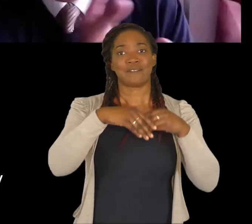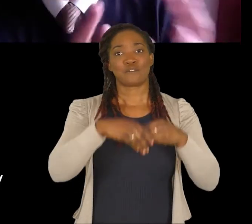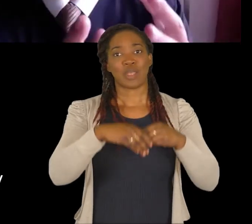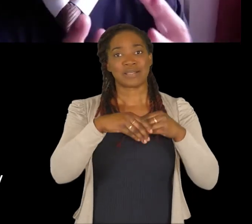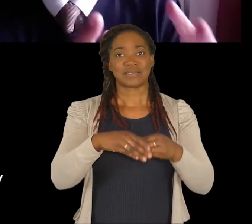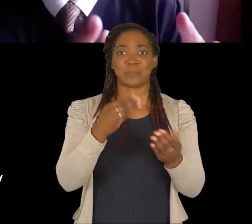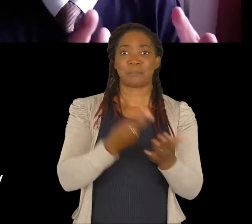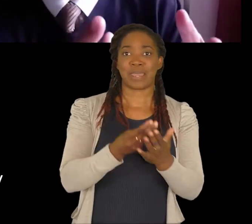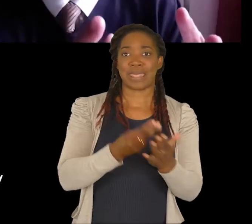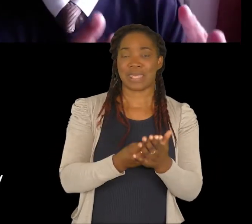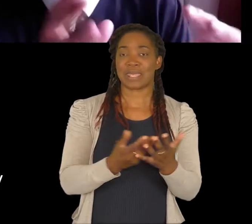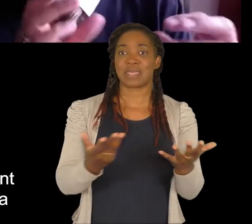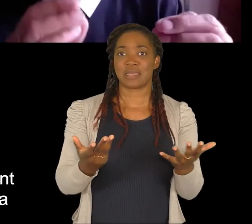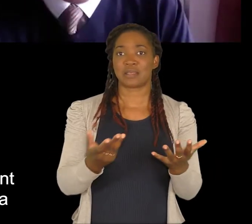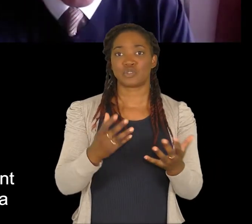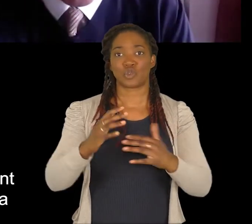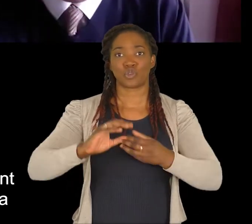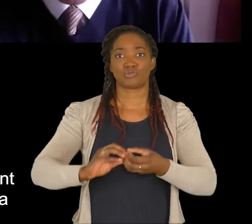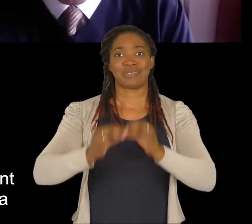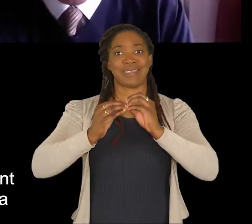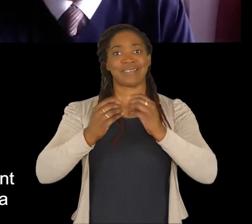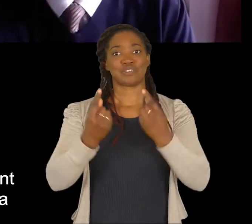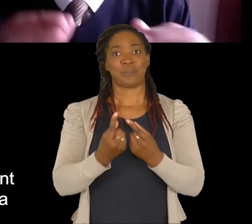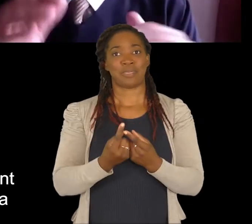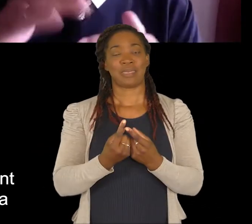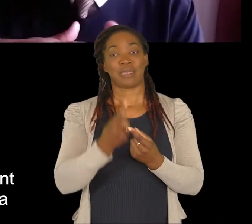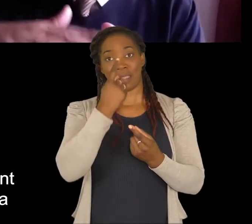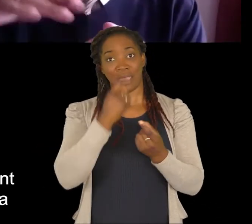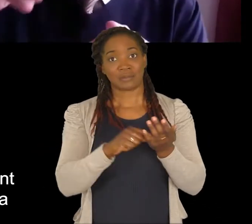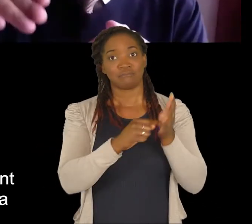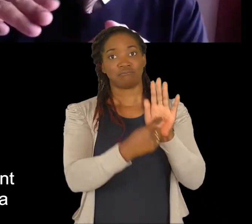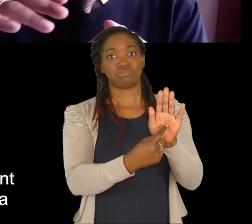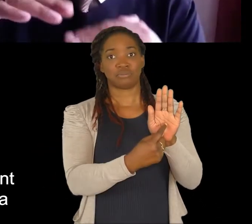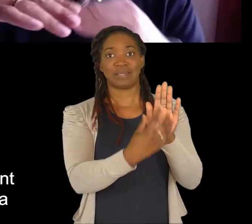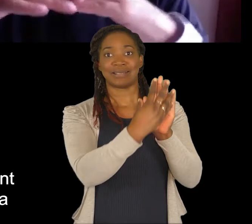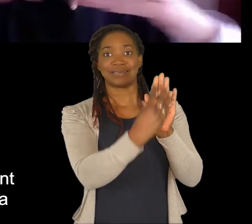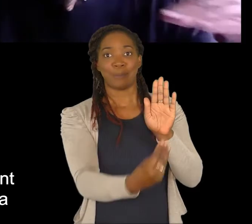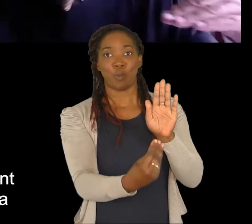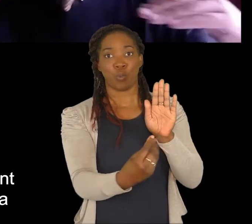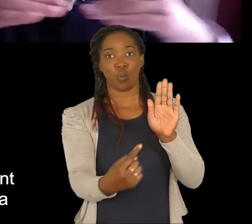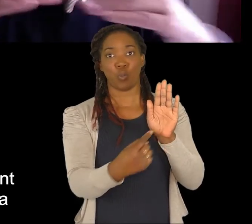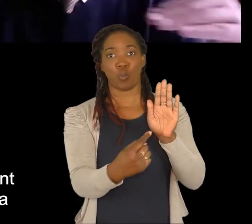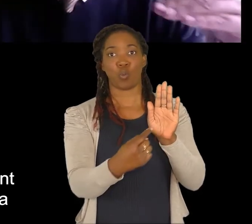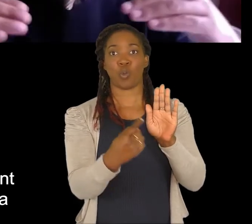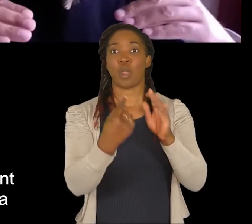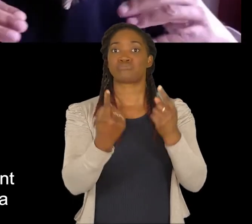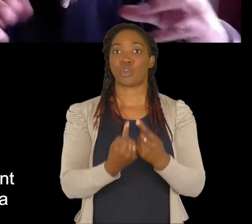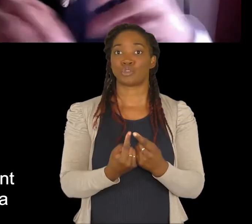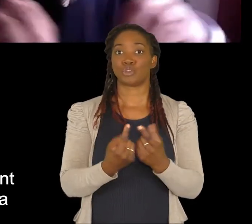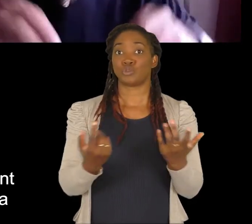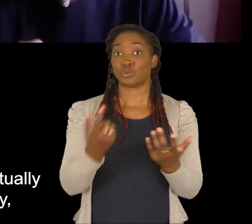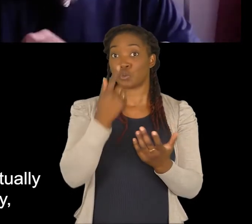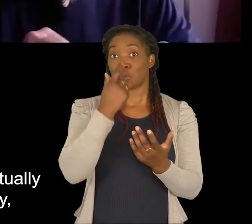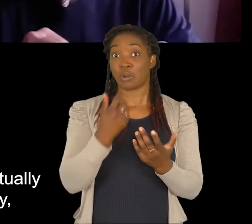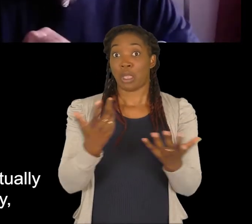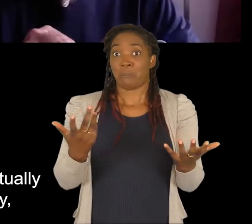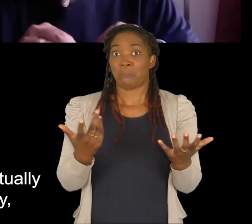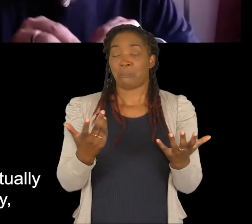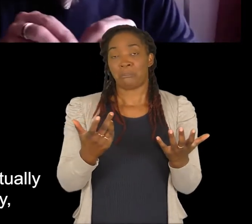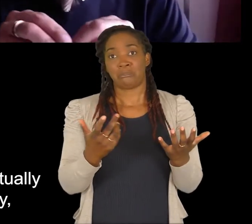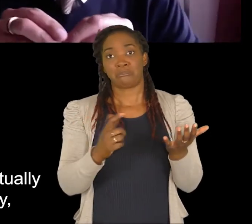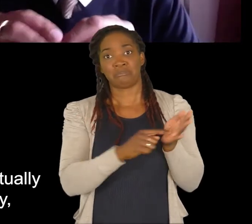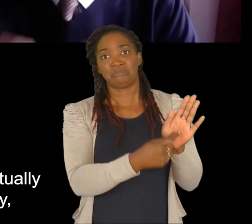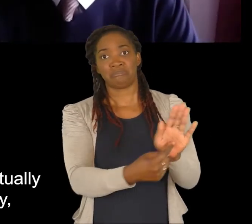and friends, or friends and family round, to build something that gets you to the point that you've got a product that's sort of on a